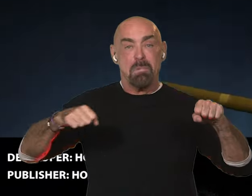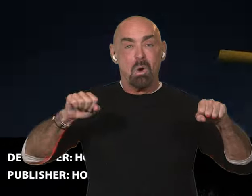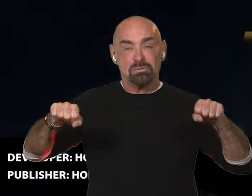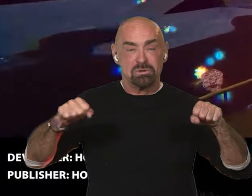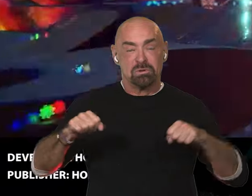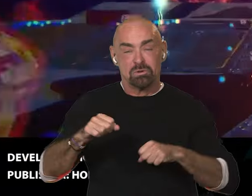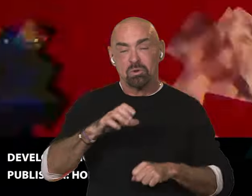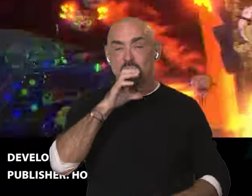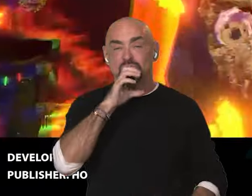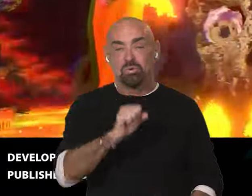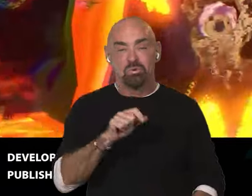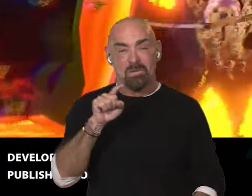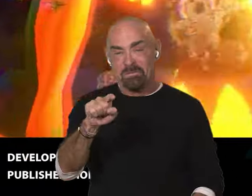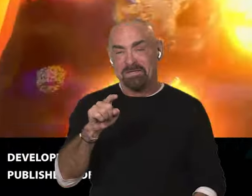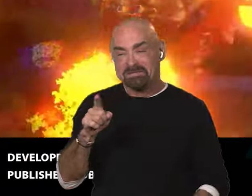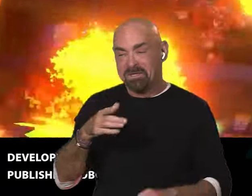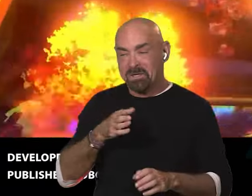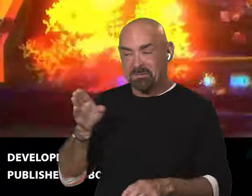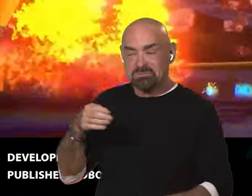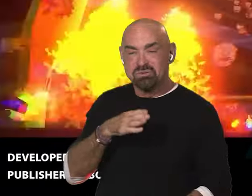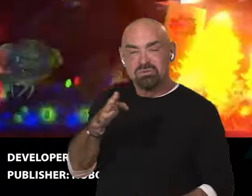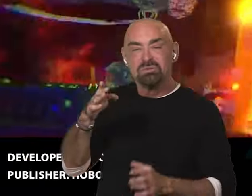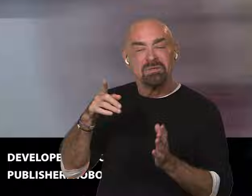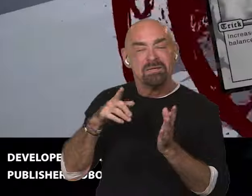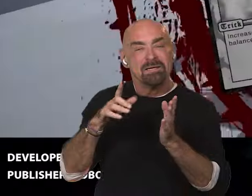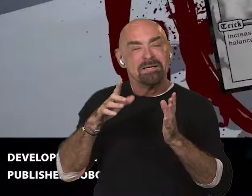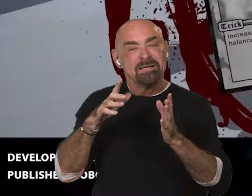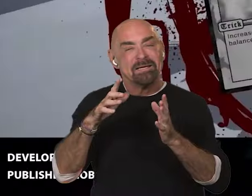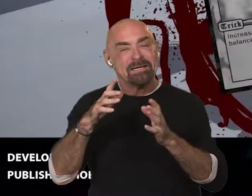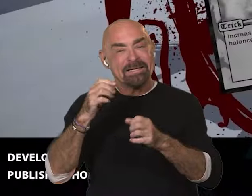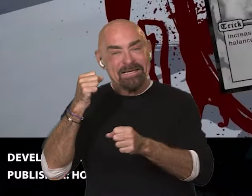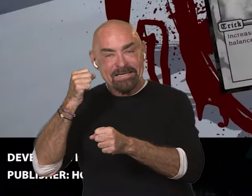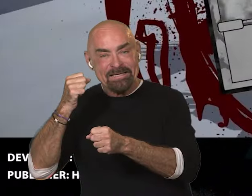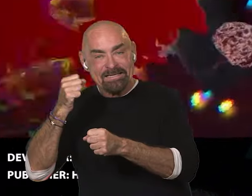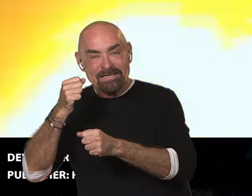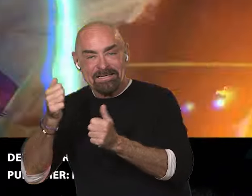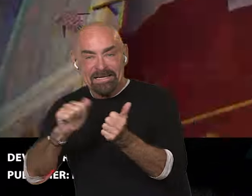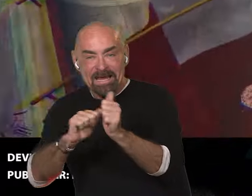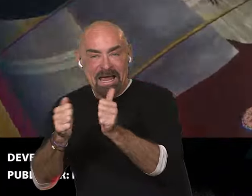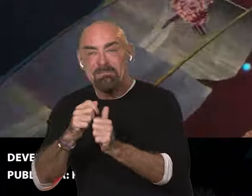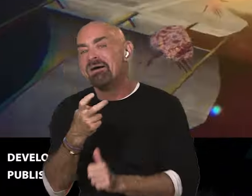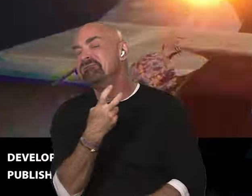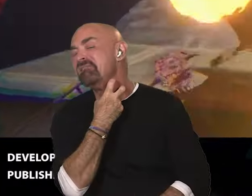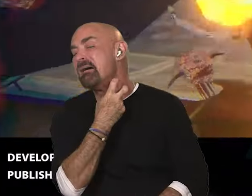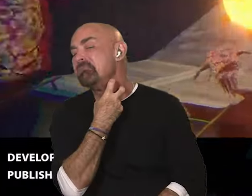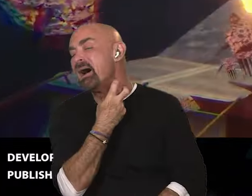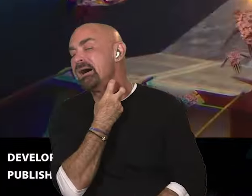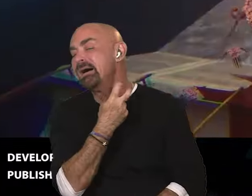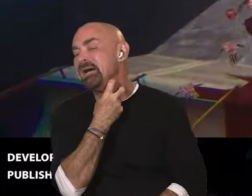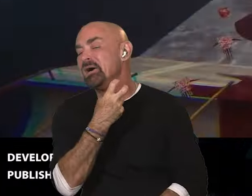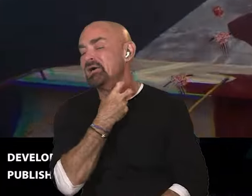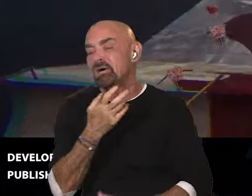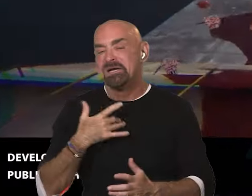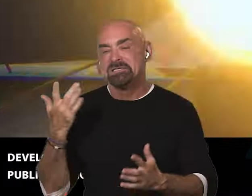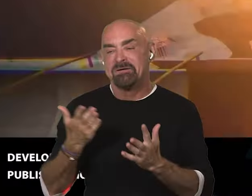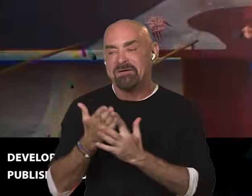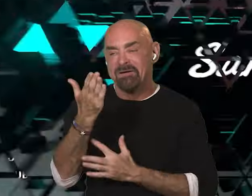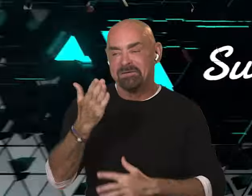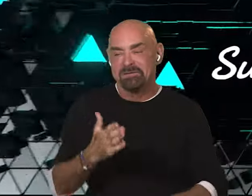First up is Motor Dude, a gnarly BMX roguelike that blends Tony Hawk's Pro Skater with Vampire